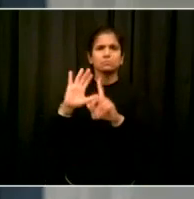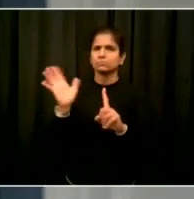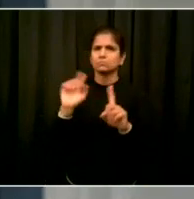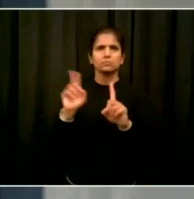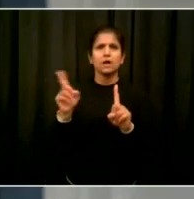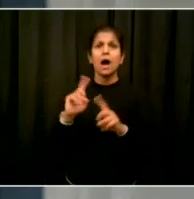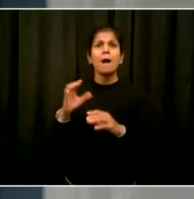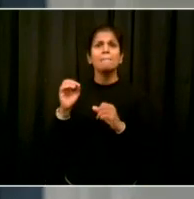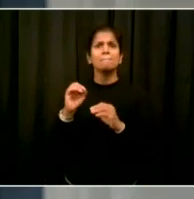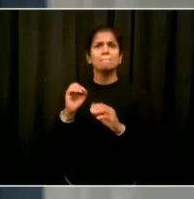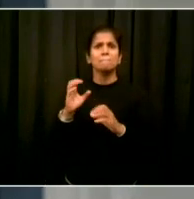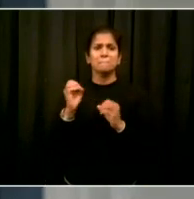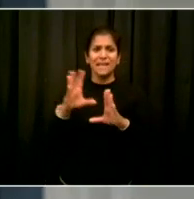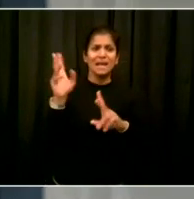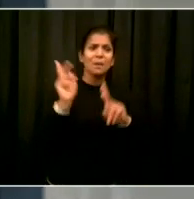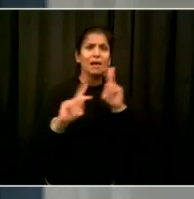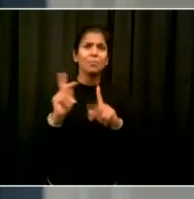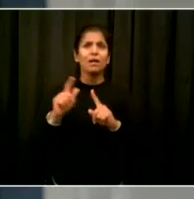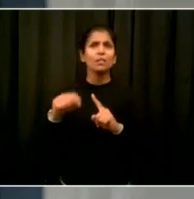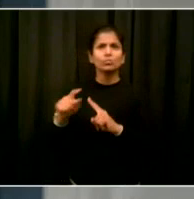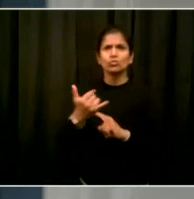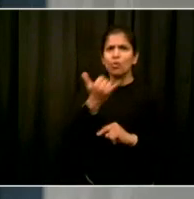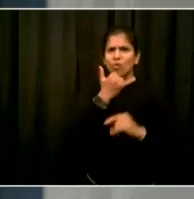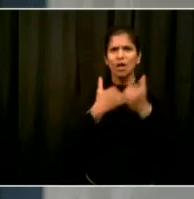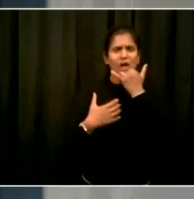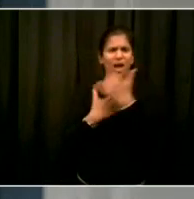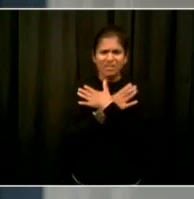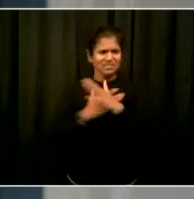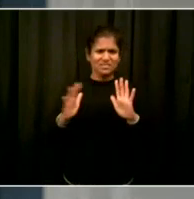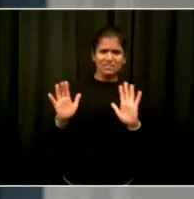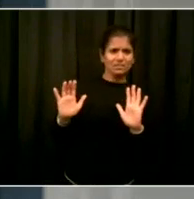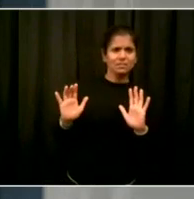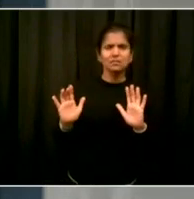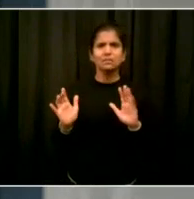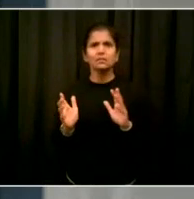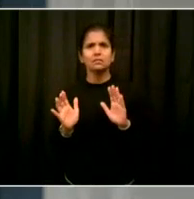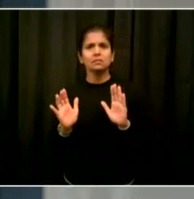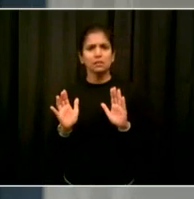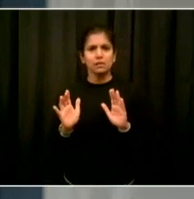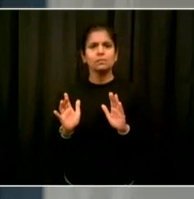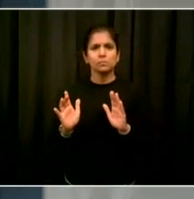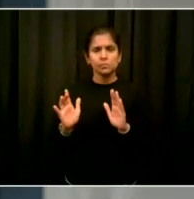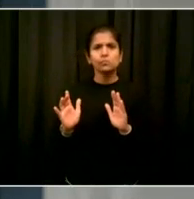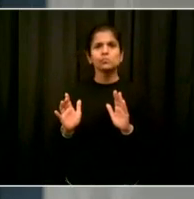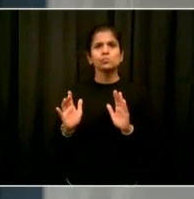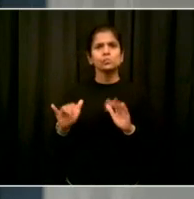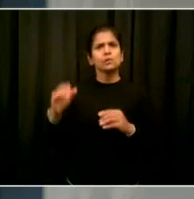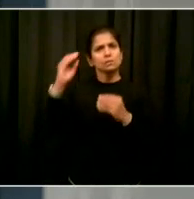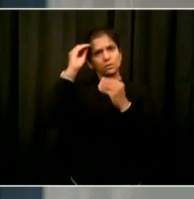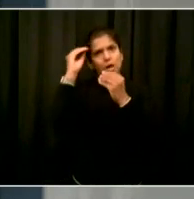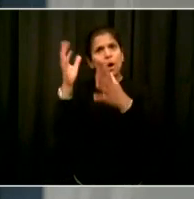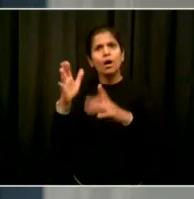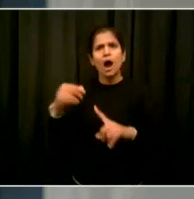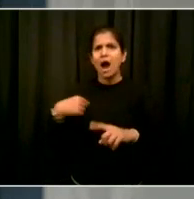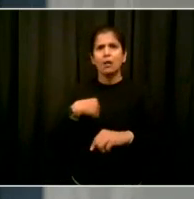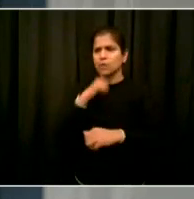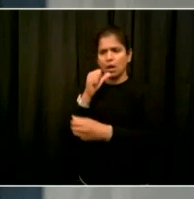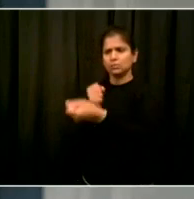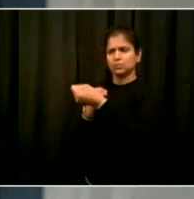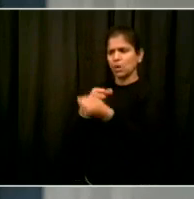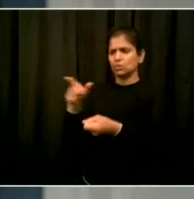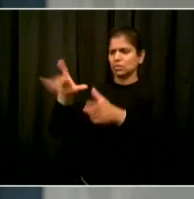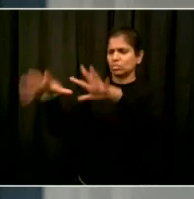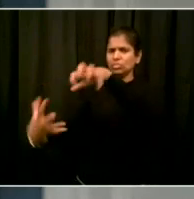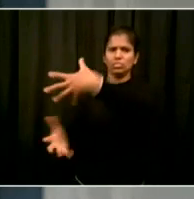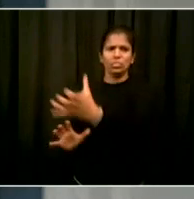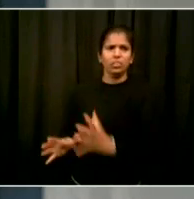time. Like I said, the perfect storm, but New York has always been met with adversity, and we